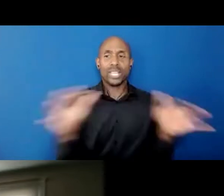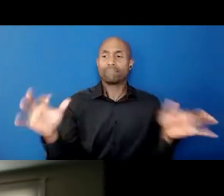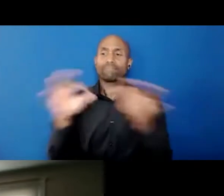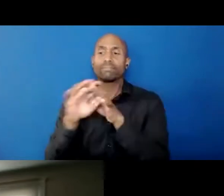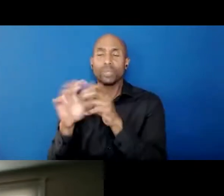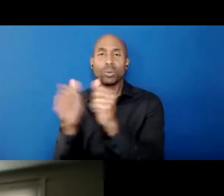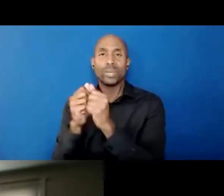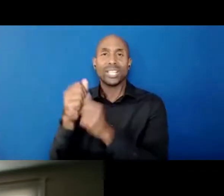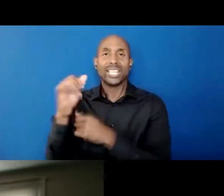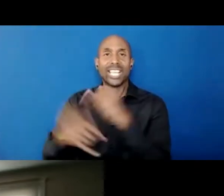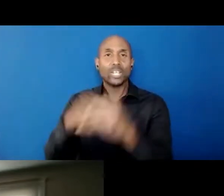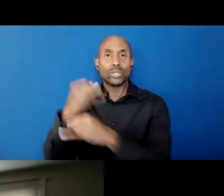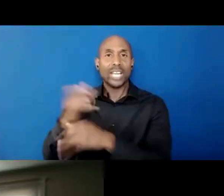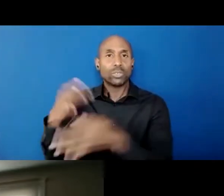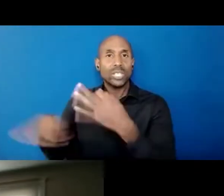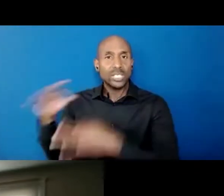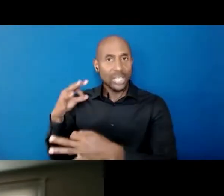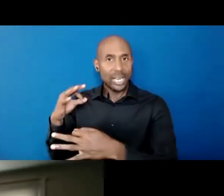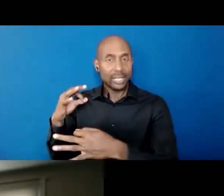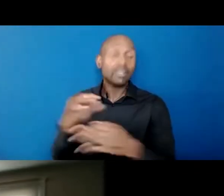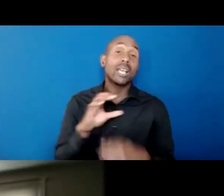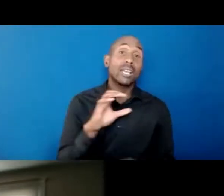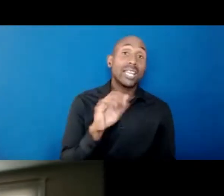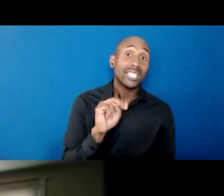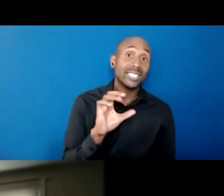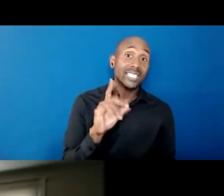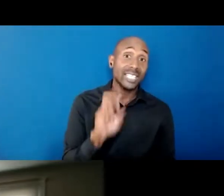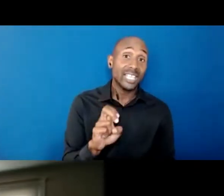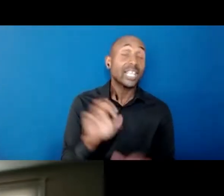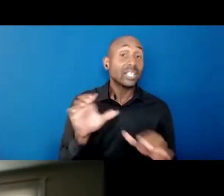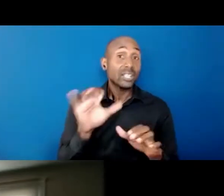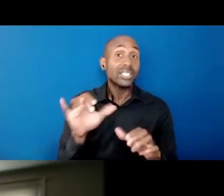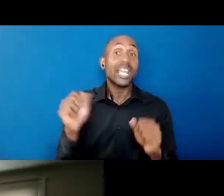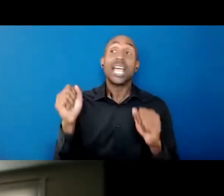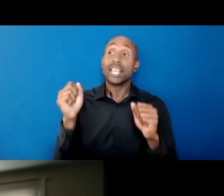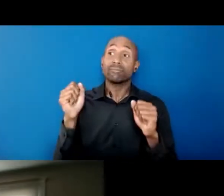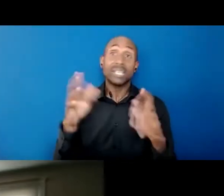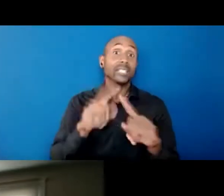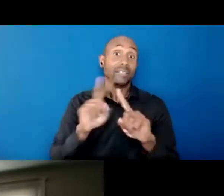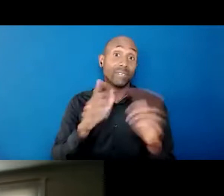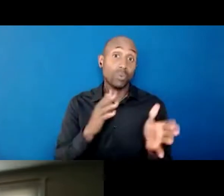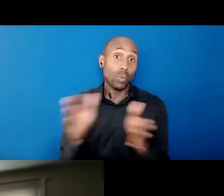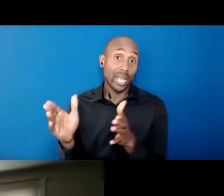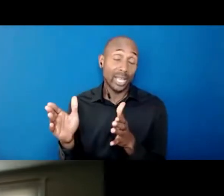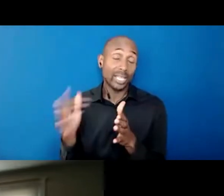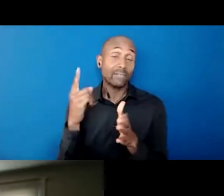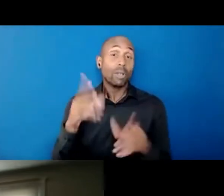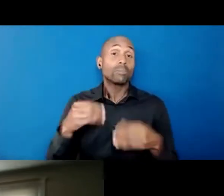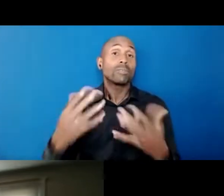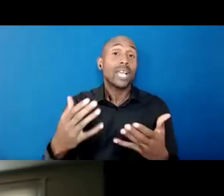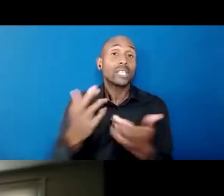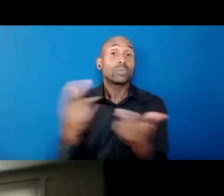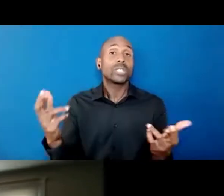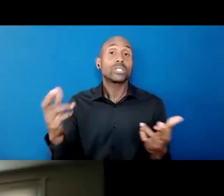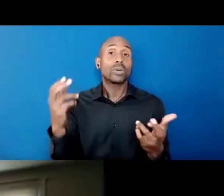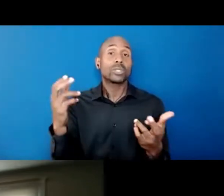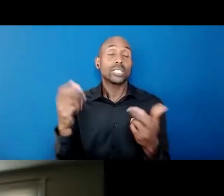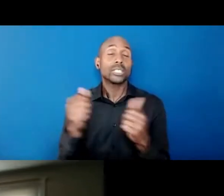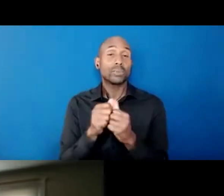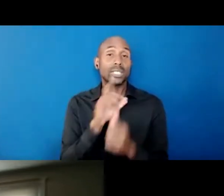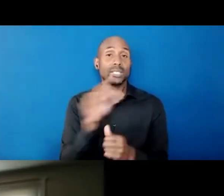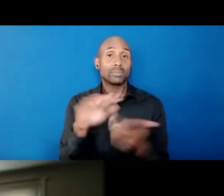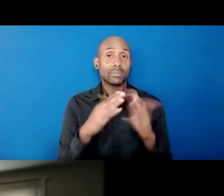ways to sort of deliver resources to the disability community about both the hows